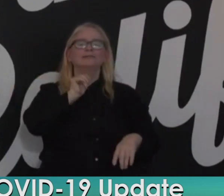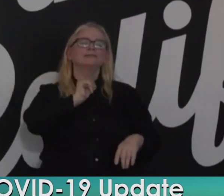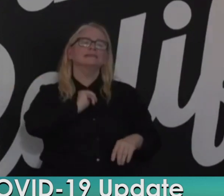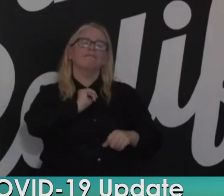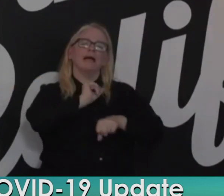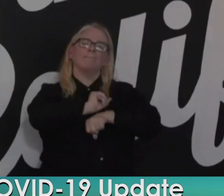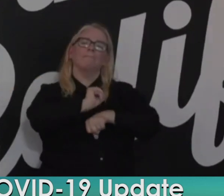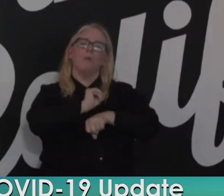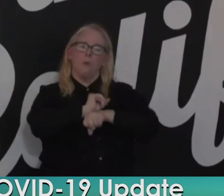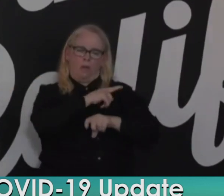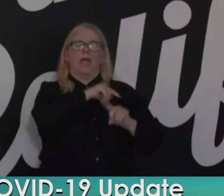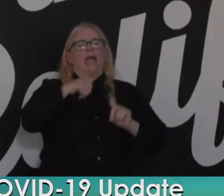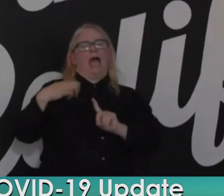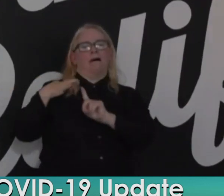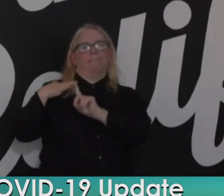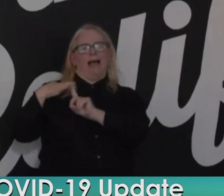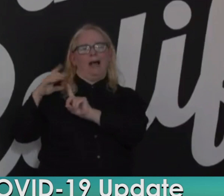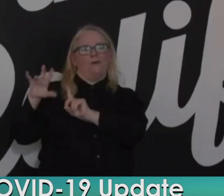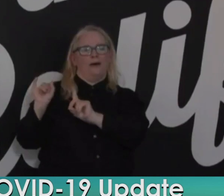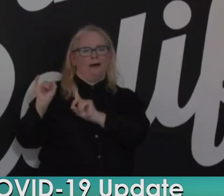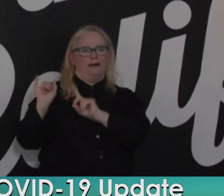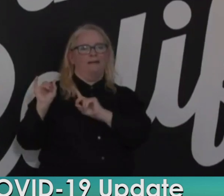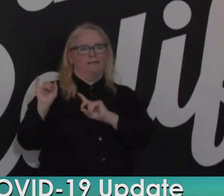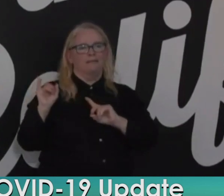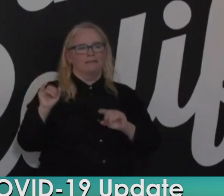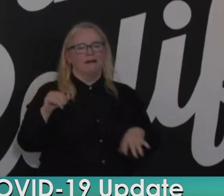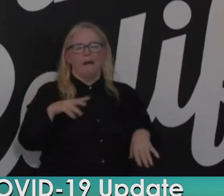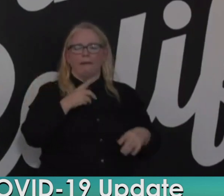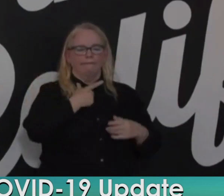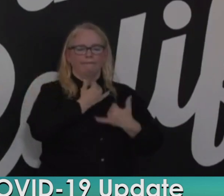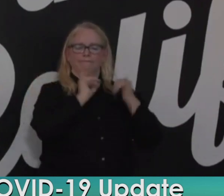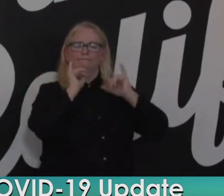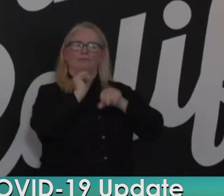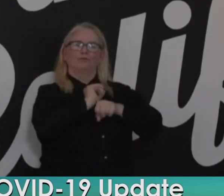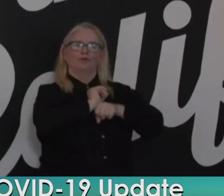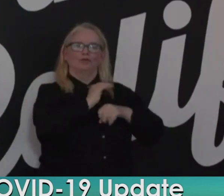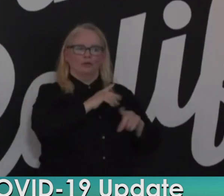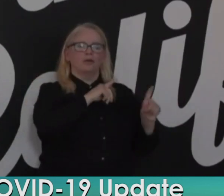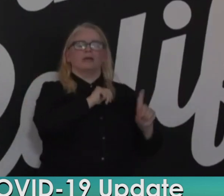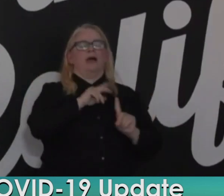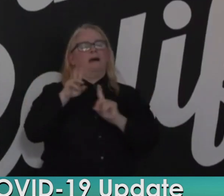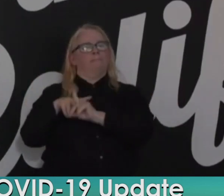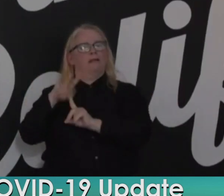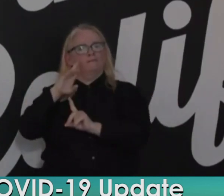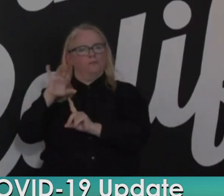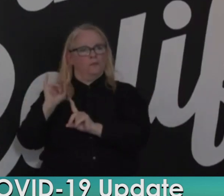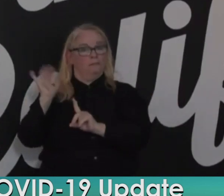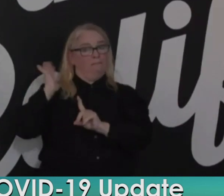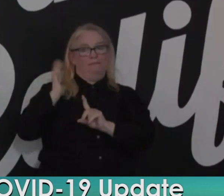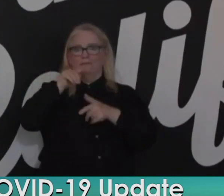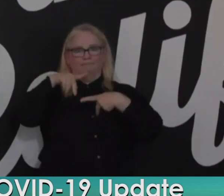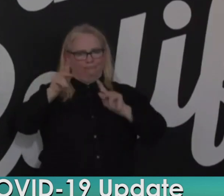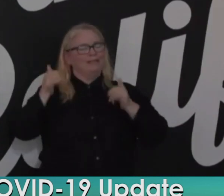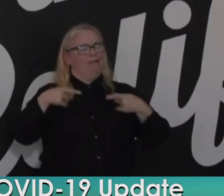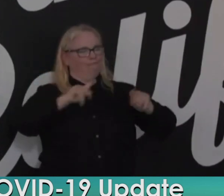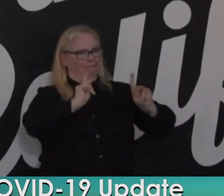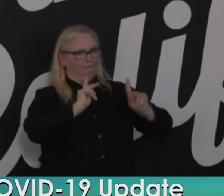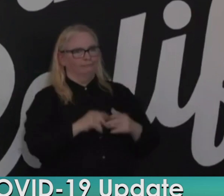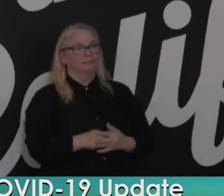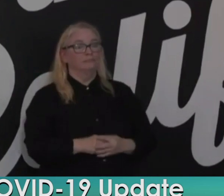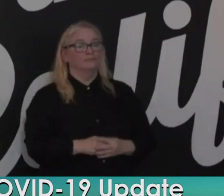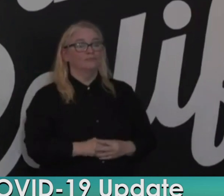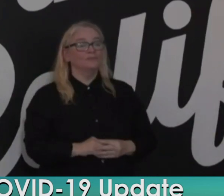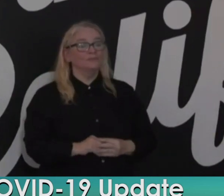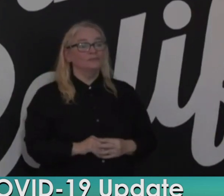Roughly 450,000 of those 4+ million people that have filed for claims are in